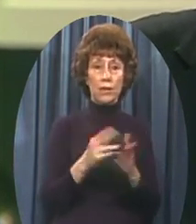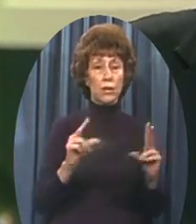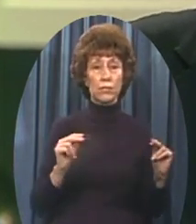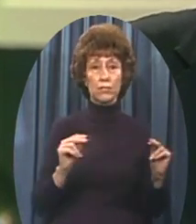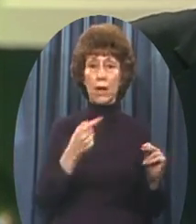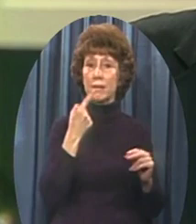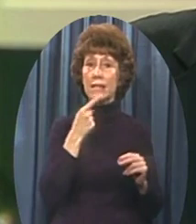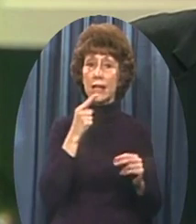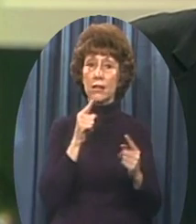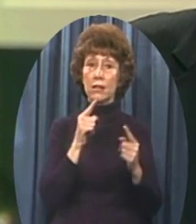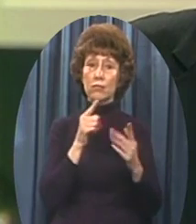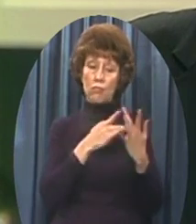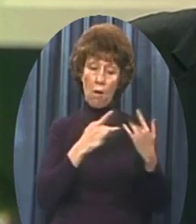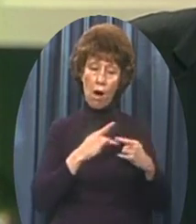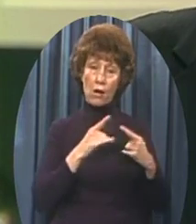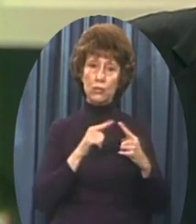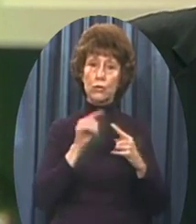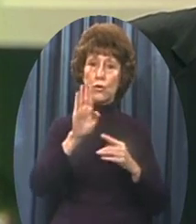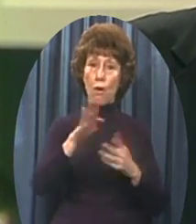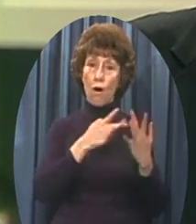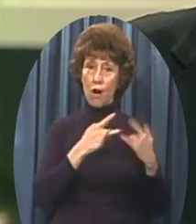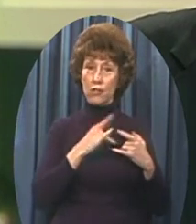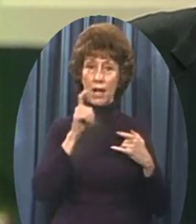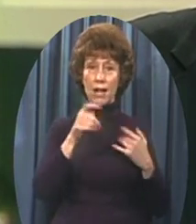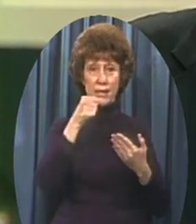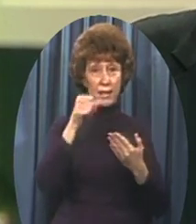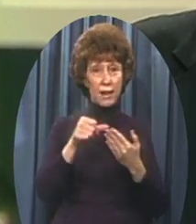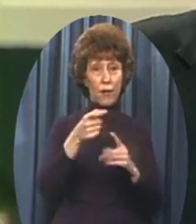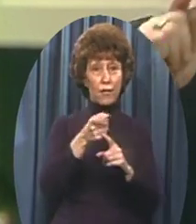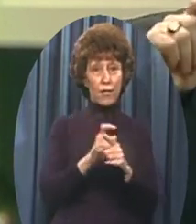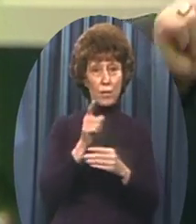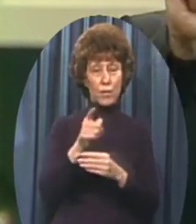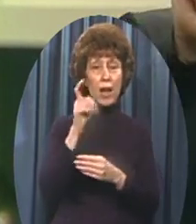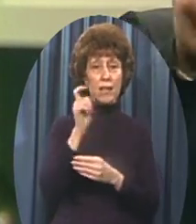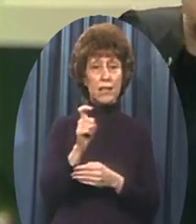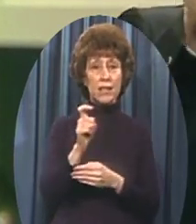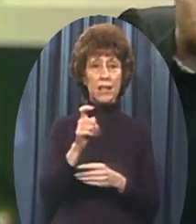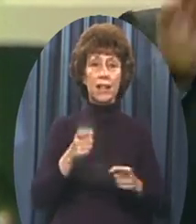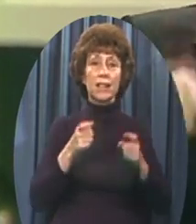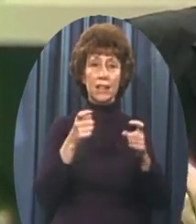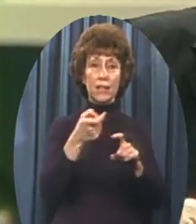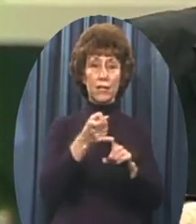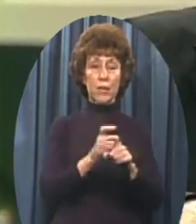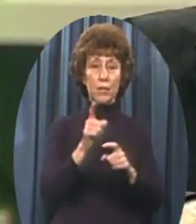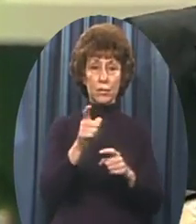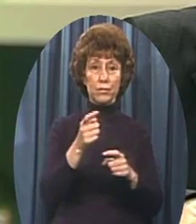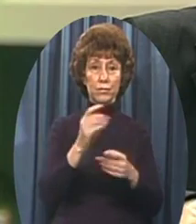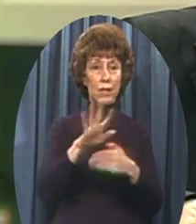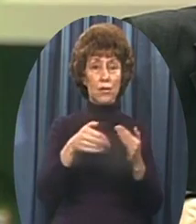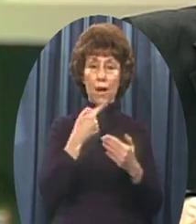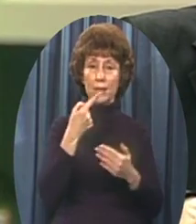heart to heart to you, I need a letter from you. I need you to make a sacrificial gift, and I need it now, and I need it badly. That's all I'm going to say.